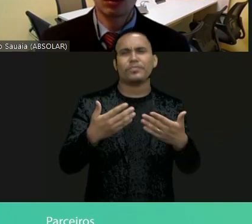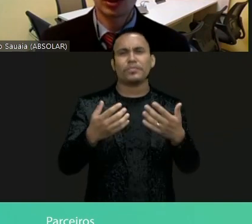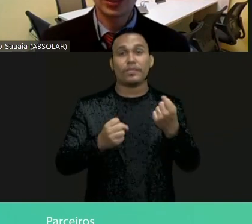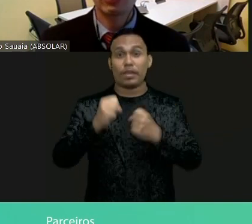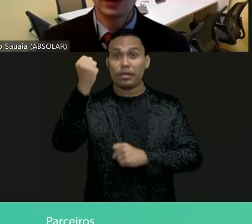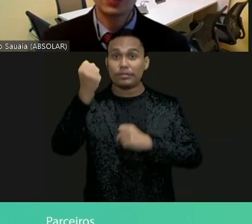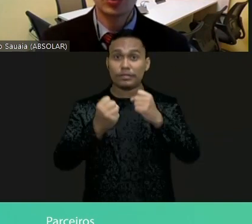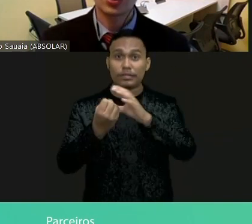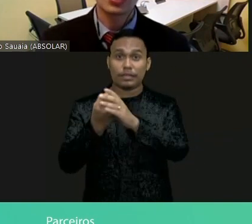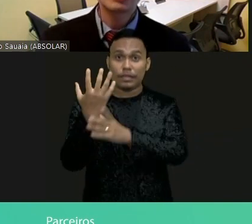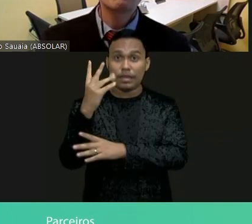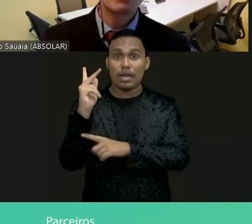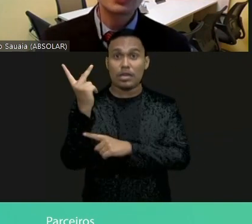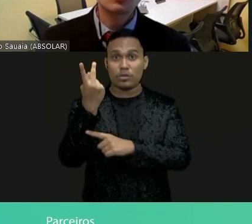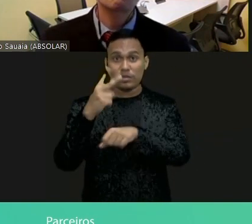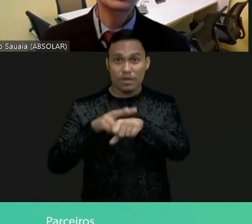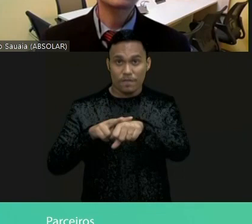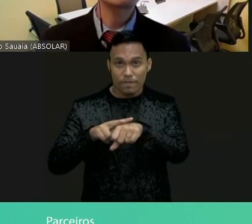of these plants